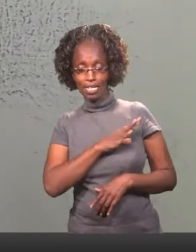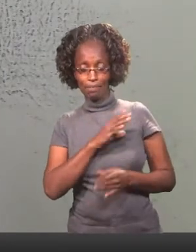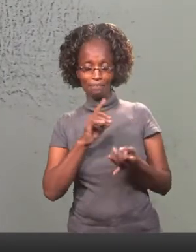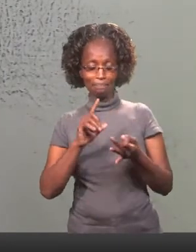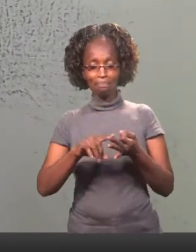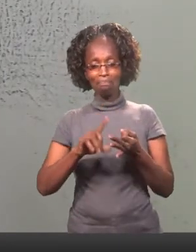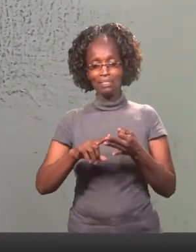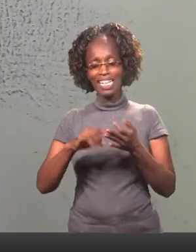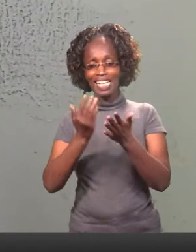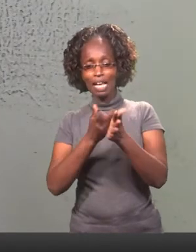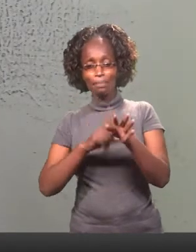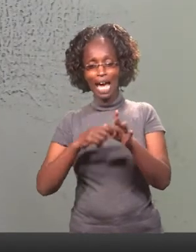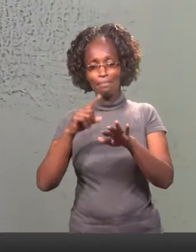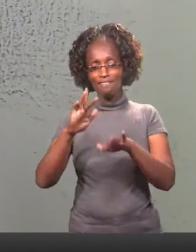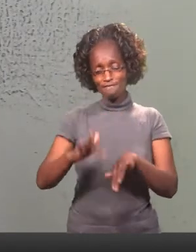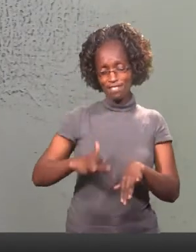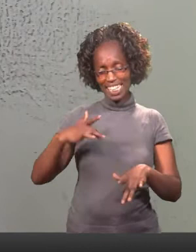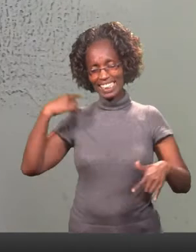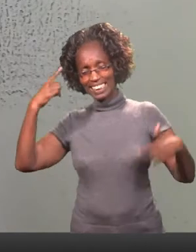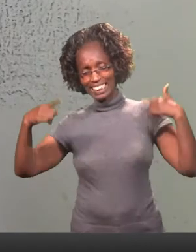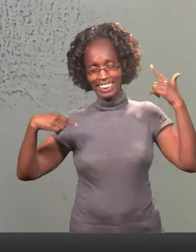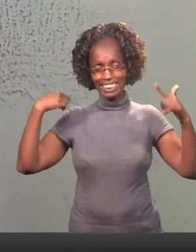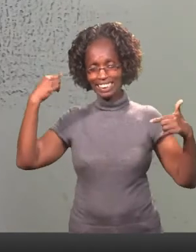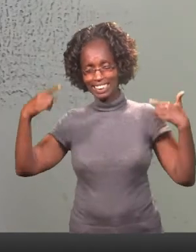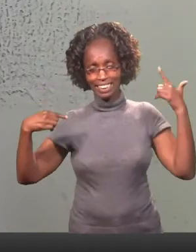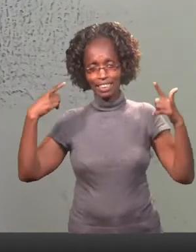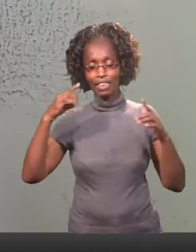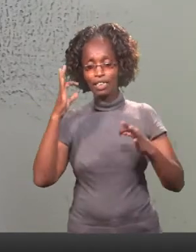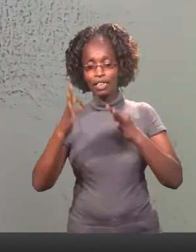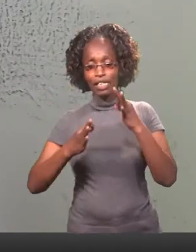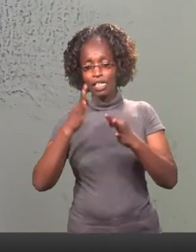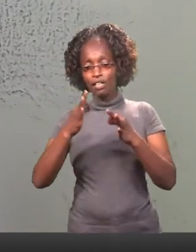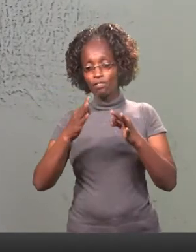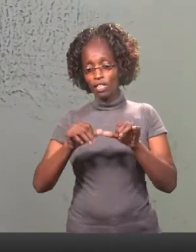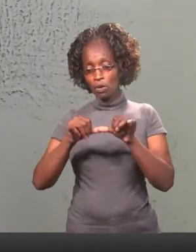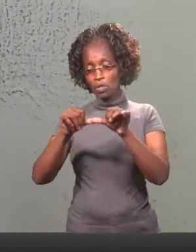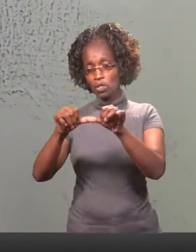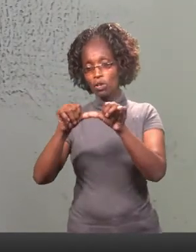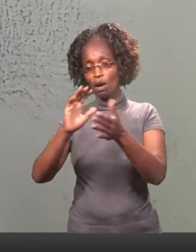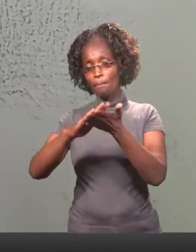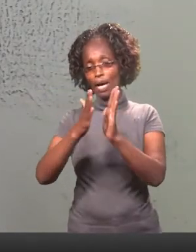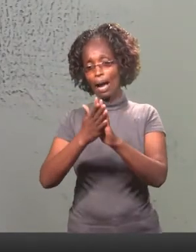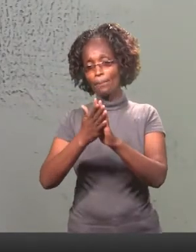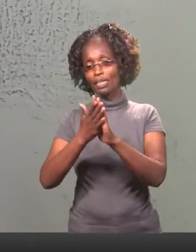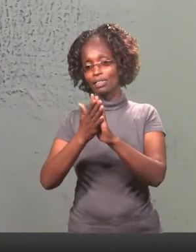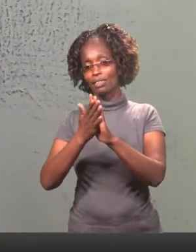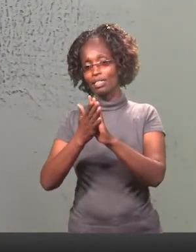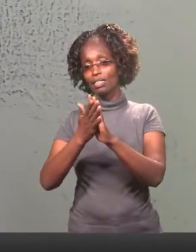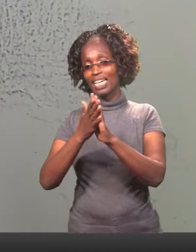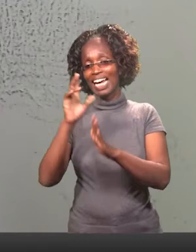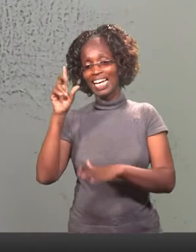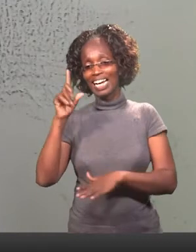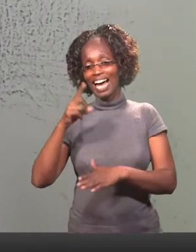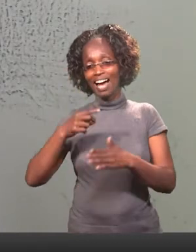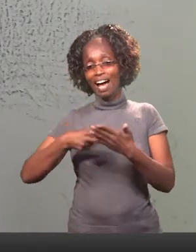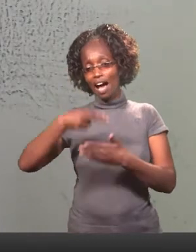dizziness. You feel dizzy. And then if the anemia now continues to get worse, you start having swelling of your